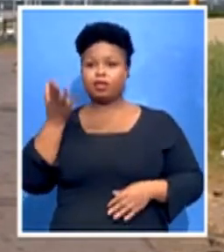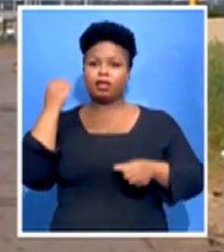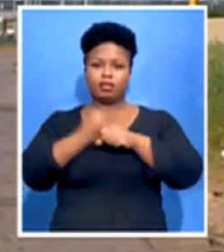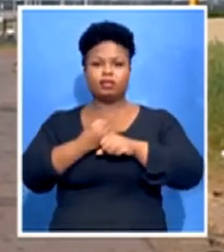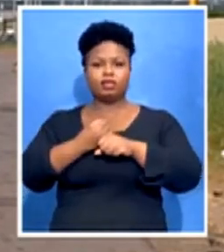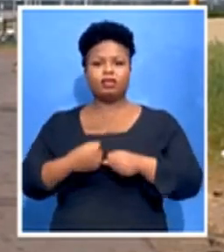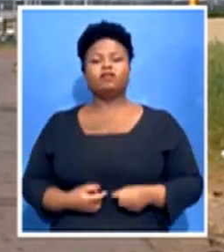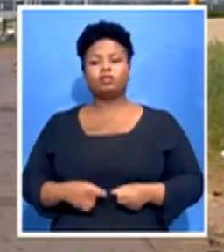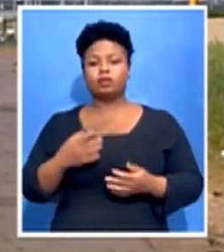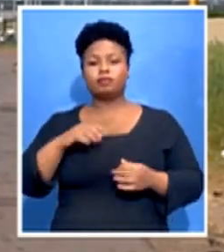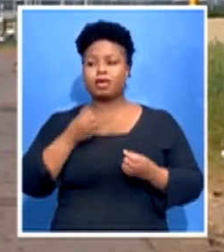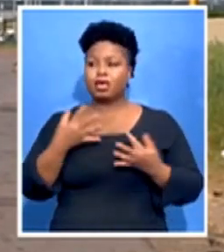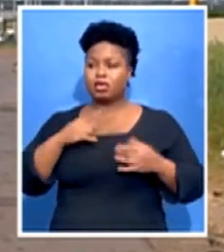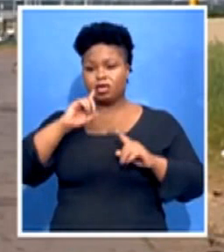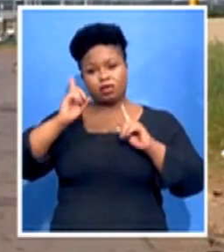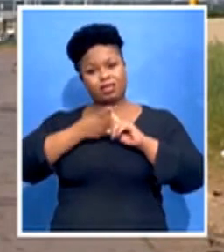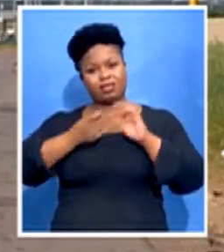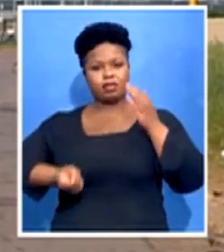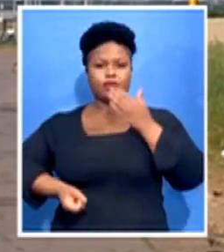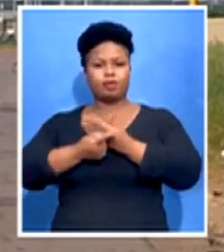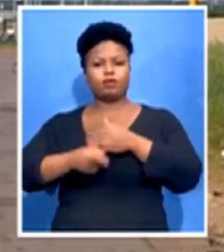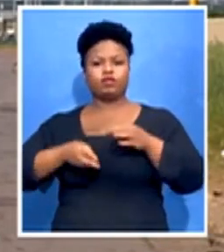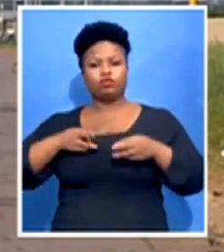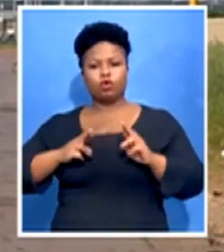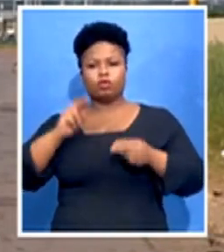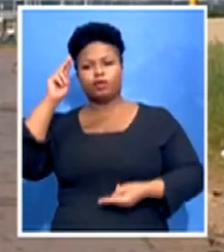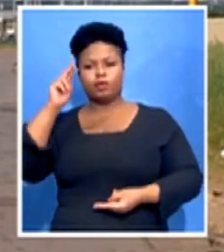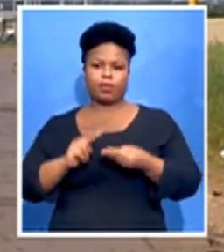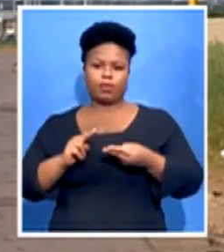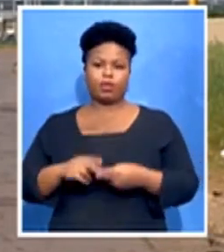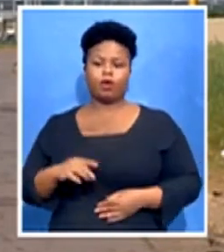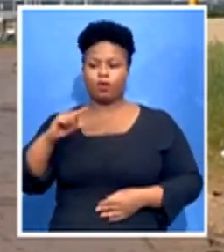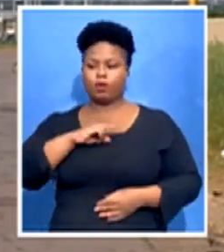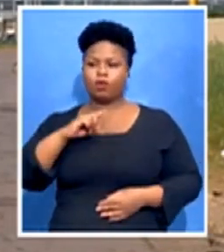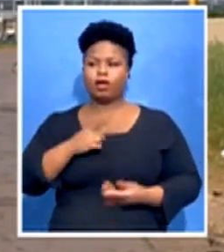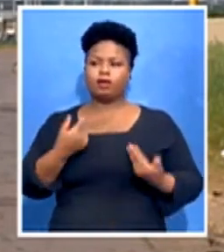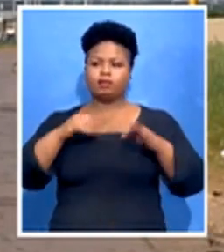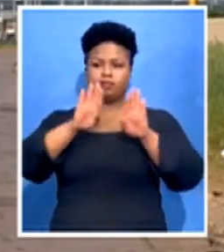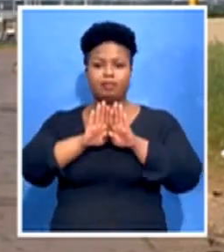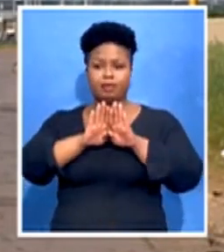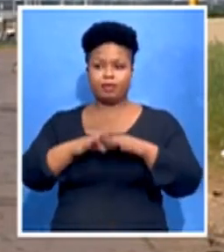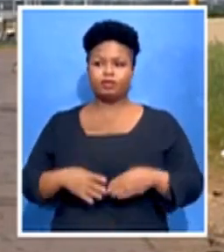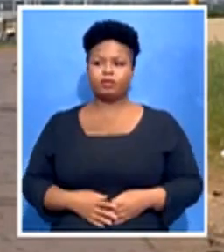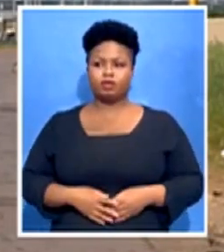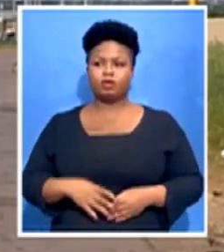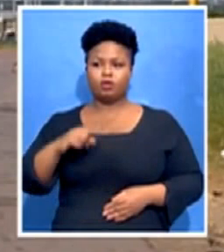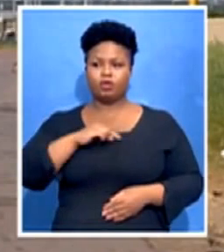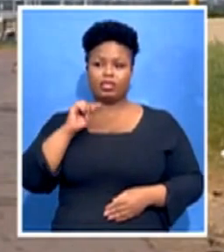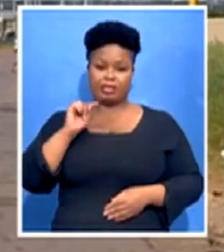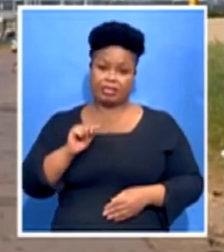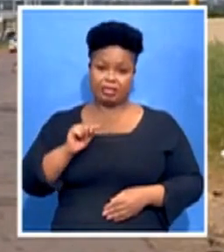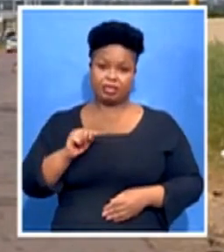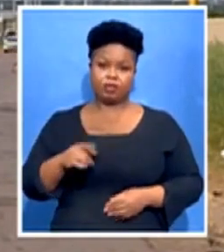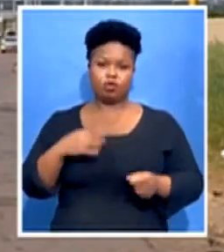were significantly reduced due to the lockdown. And officials have also indicated that regulations